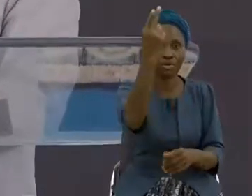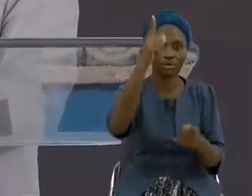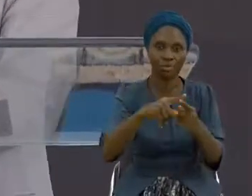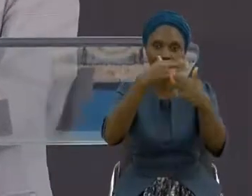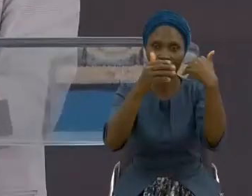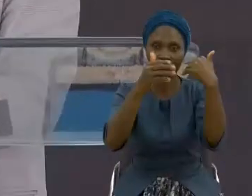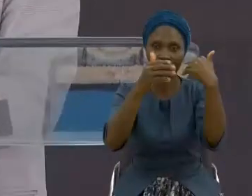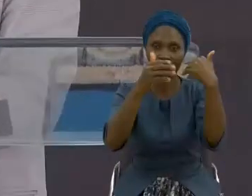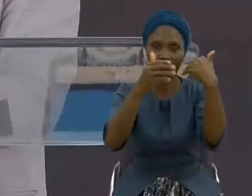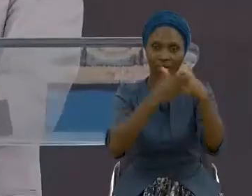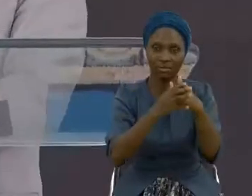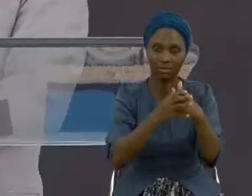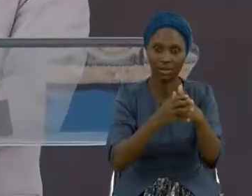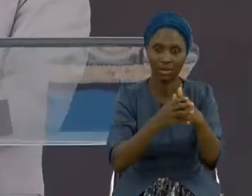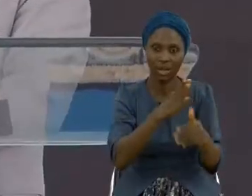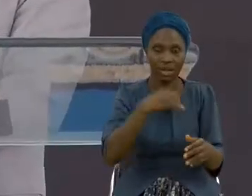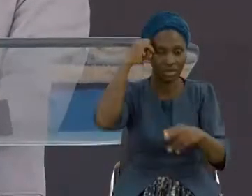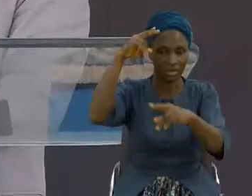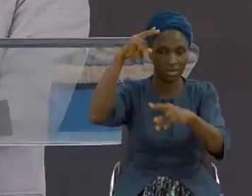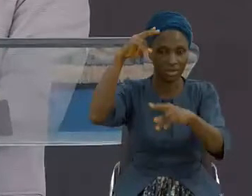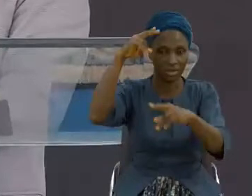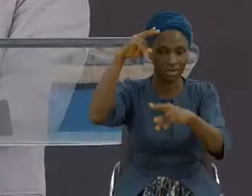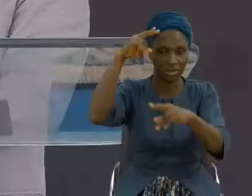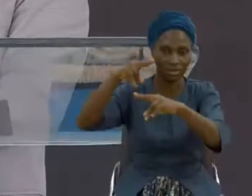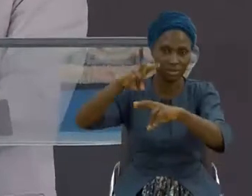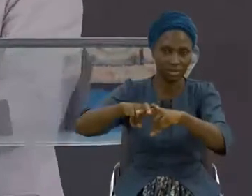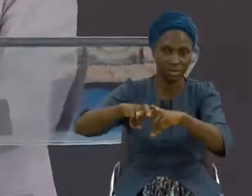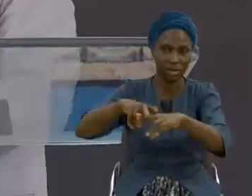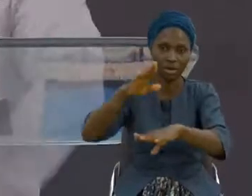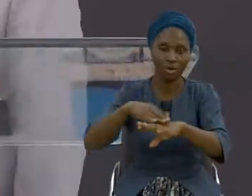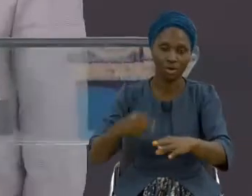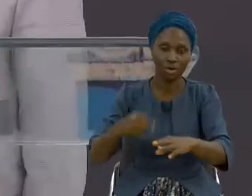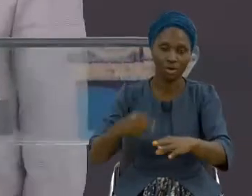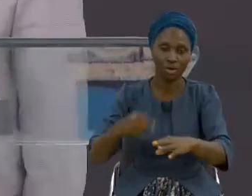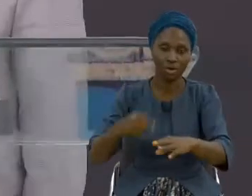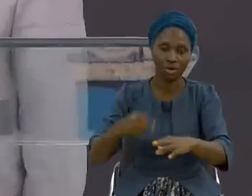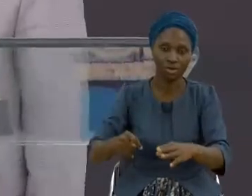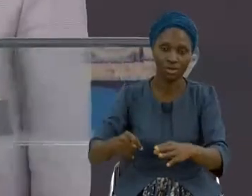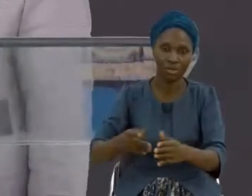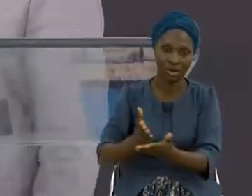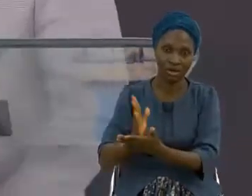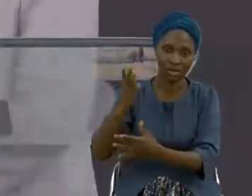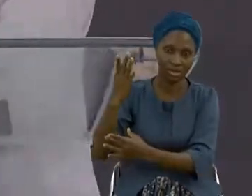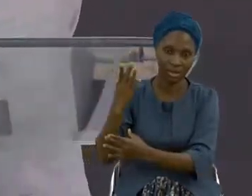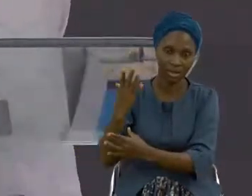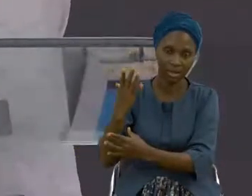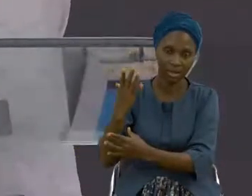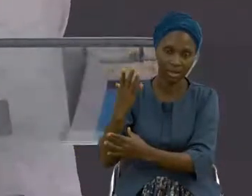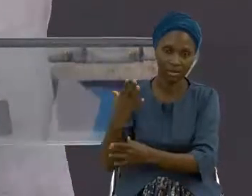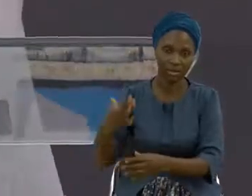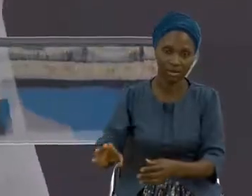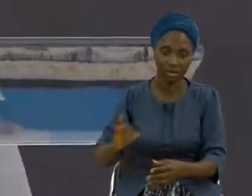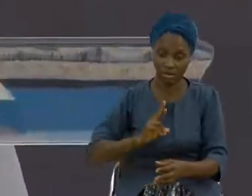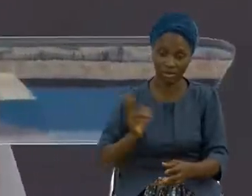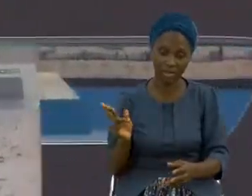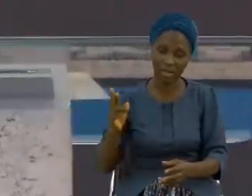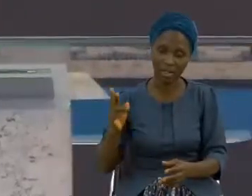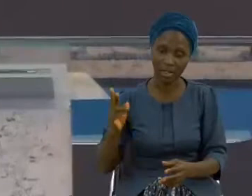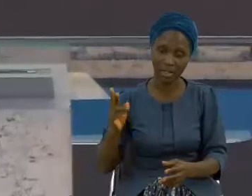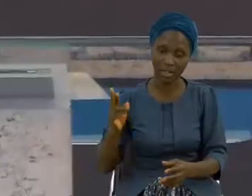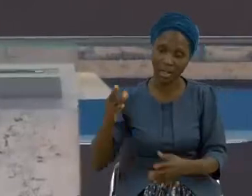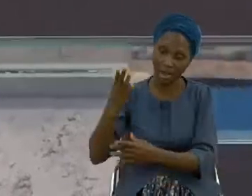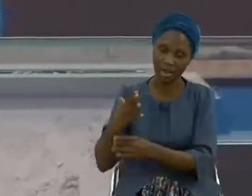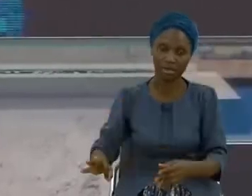hand of god and was seated with him now on the right touch of god he has conquered